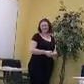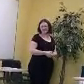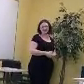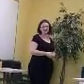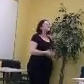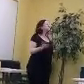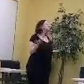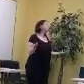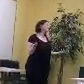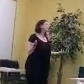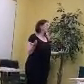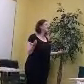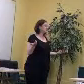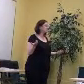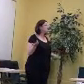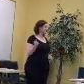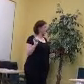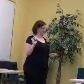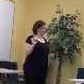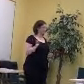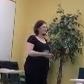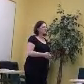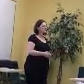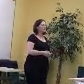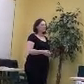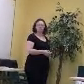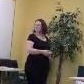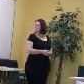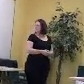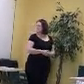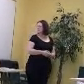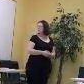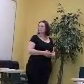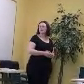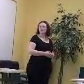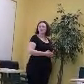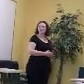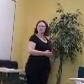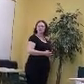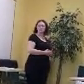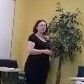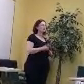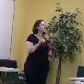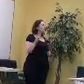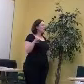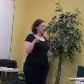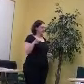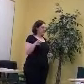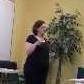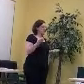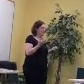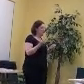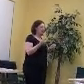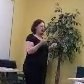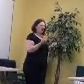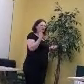So that's what they do. Oh, and the other thing they do, with these we've just got through, he takes me to that sound.